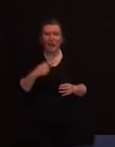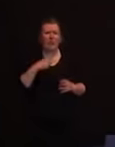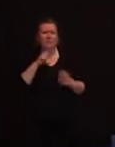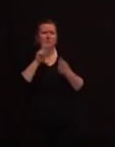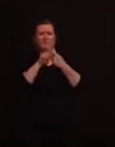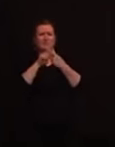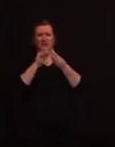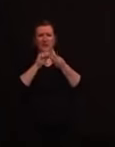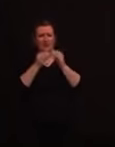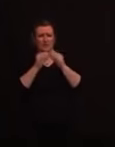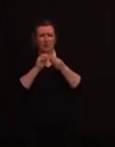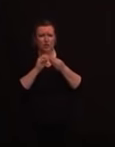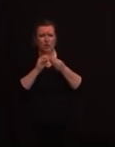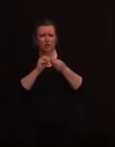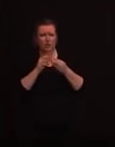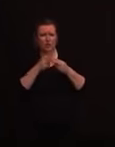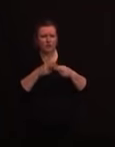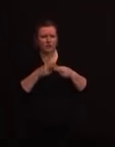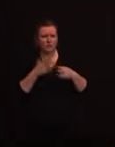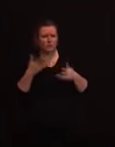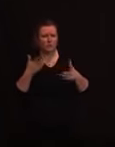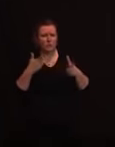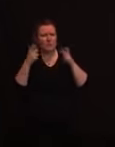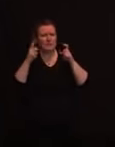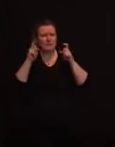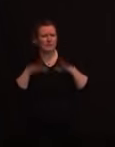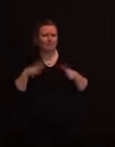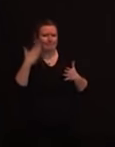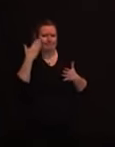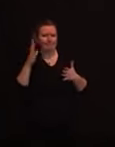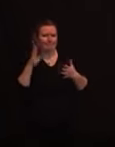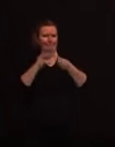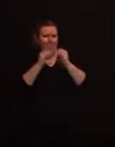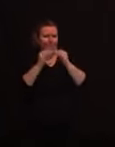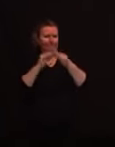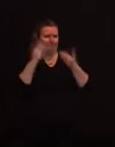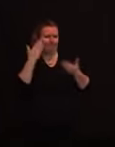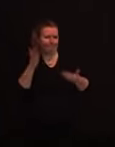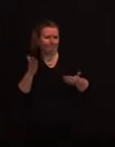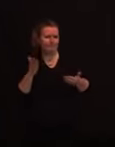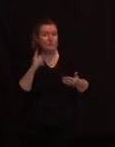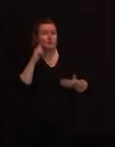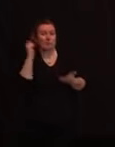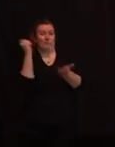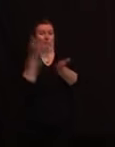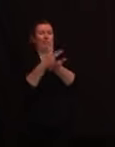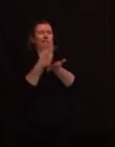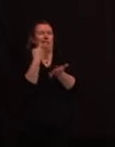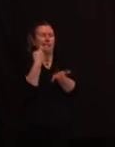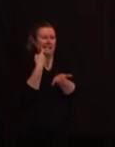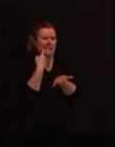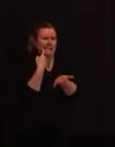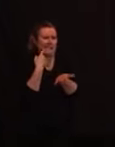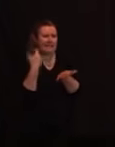point-of-care testing, those rapid test kits. I do know that because they were recently approved, a lot of the vendors are currently working